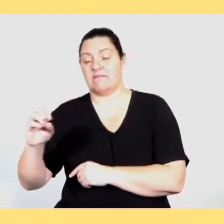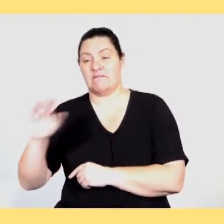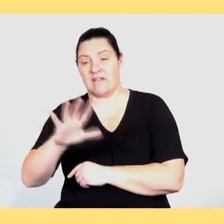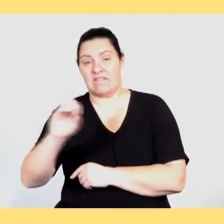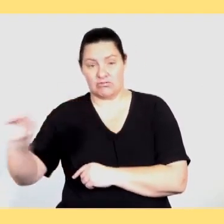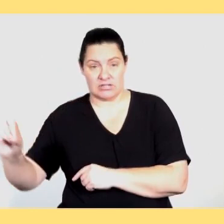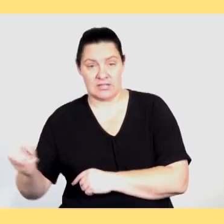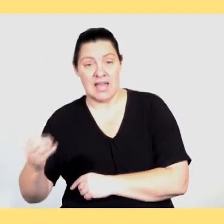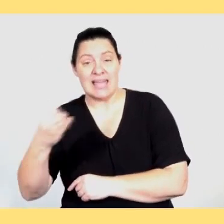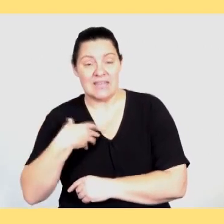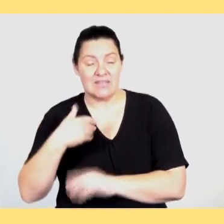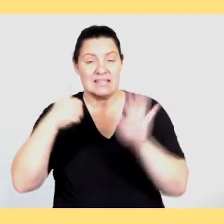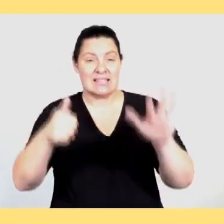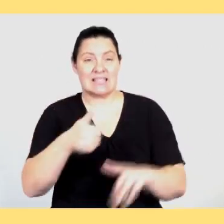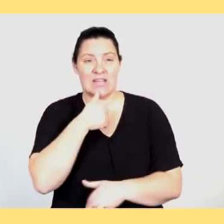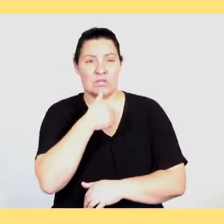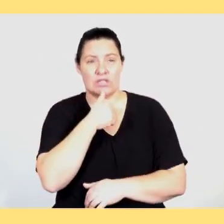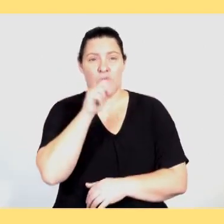12,500, which then gives you